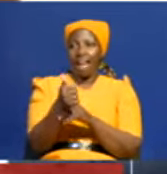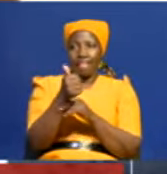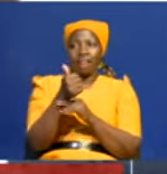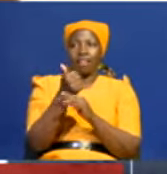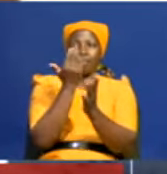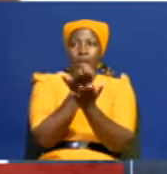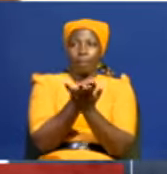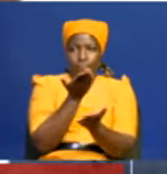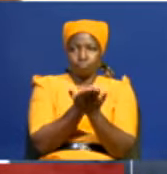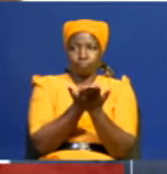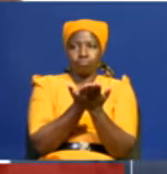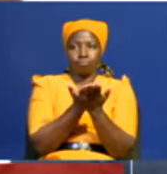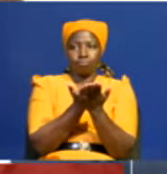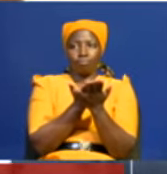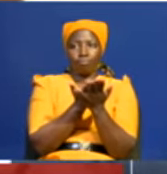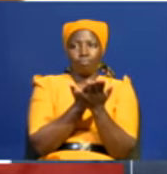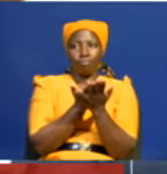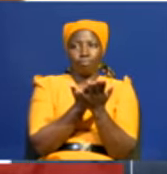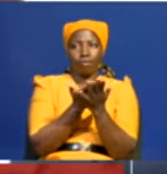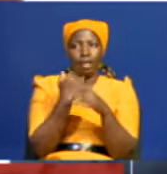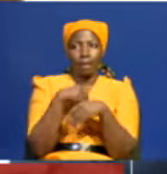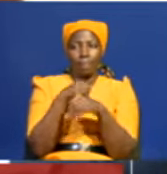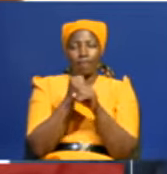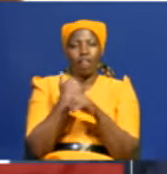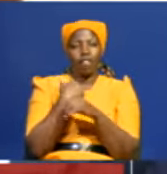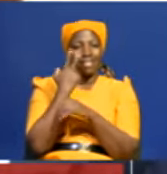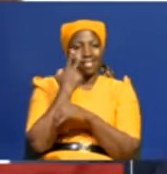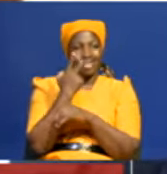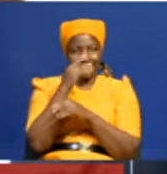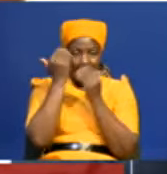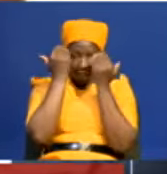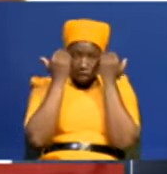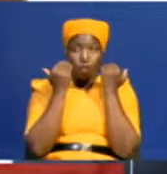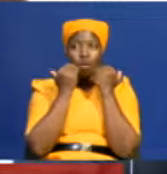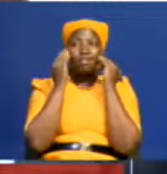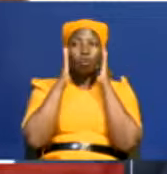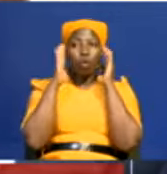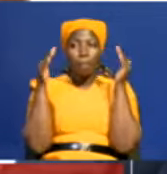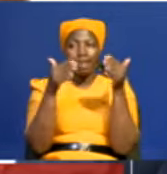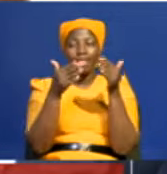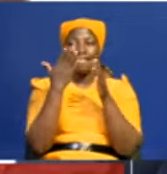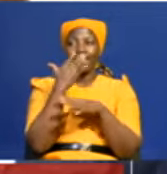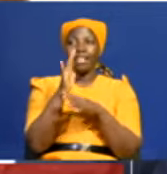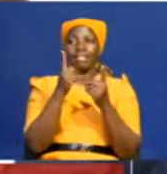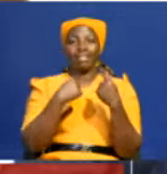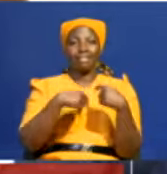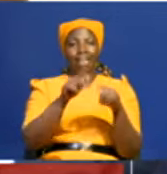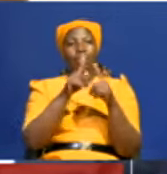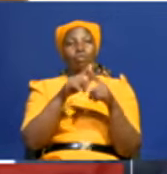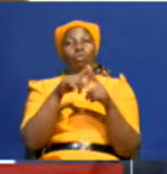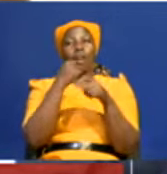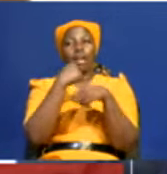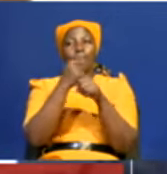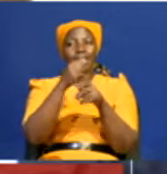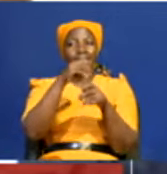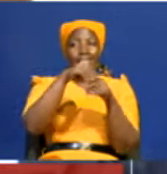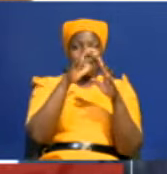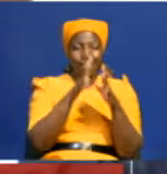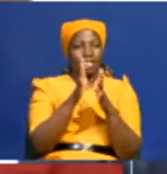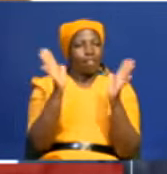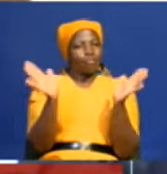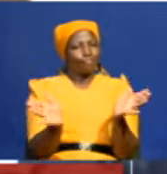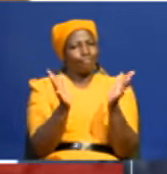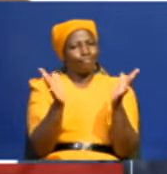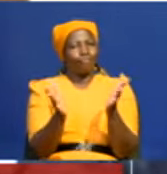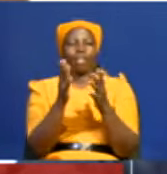the determination, and we have seen the commitment of the judiciary in trying to wooing the investors, trying to encourage them to